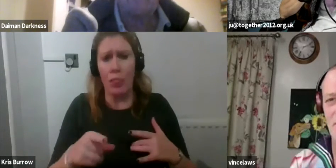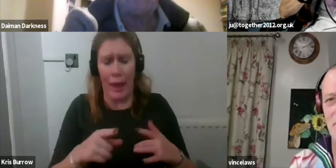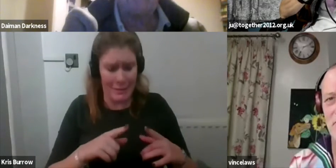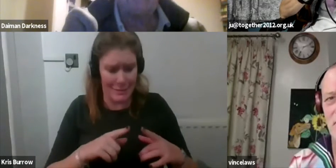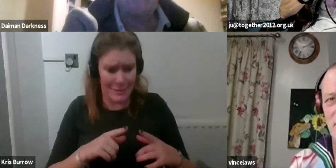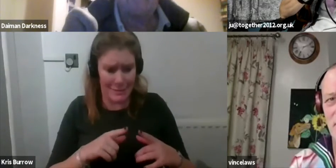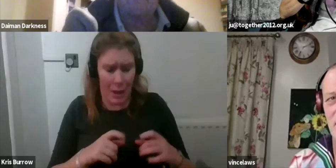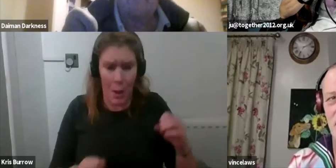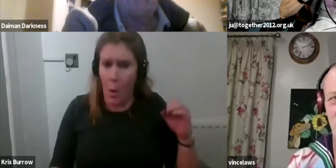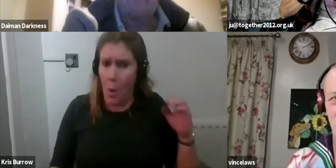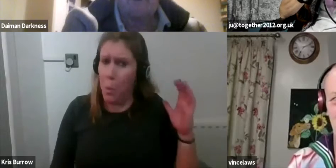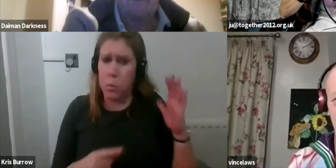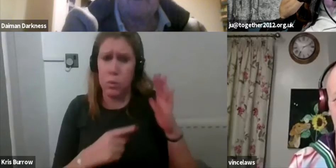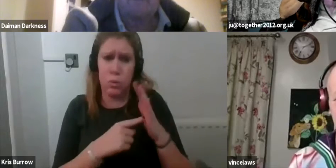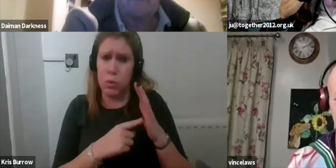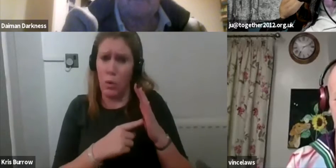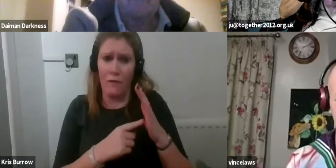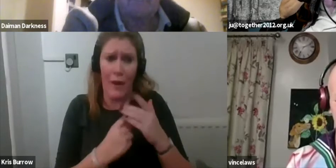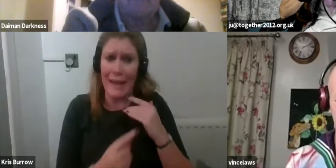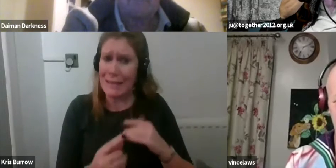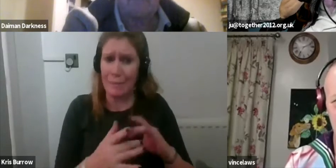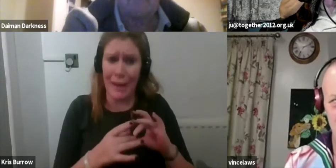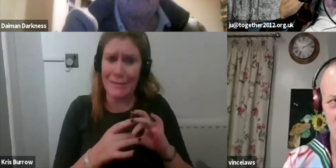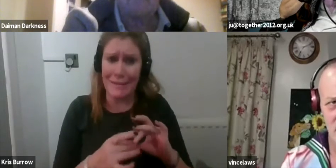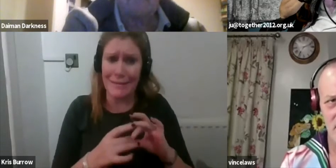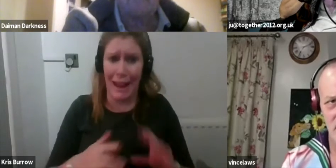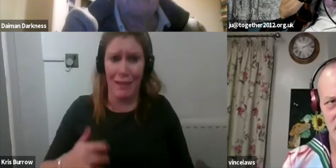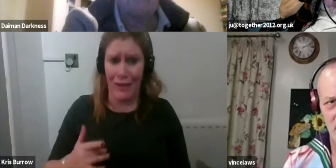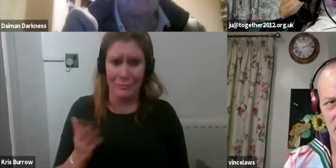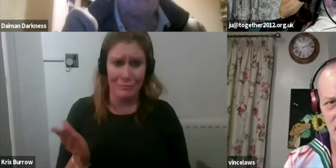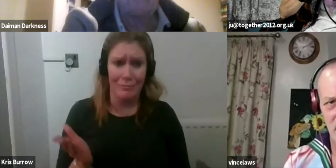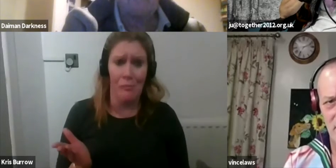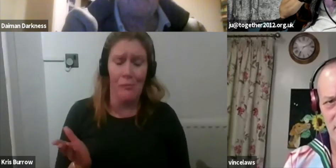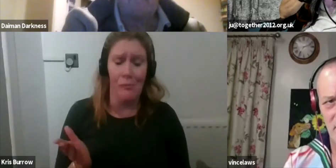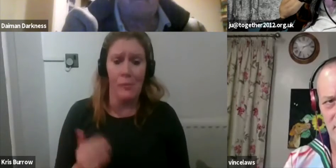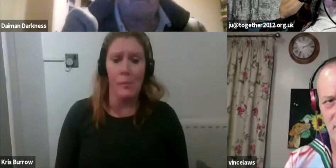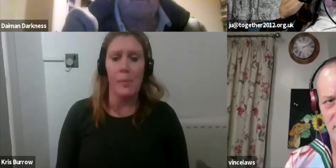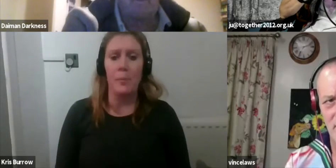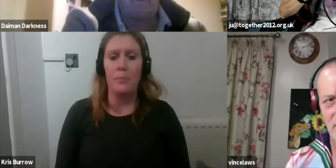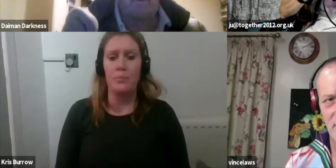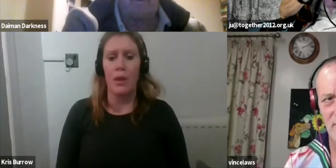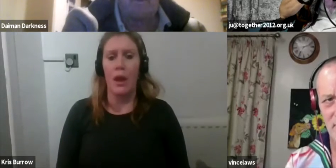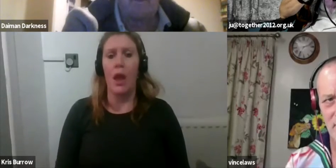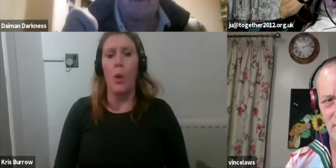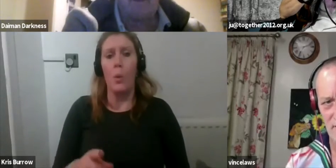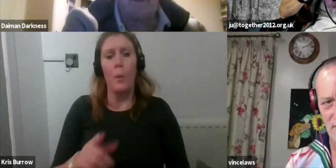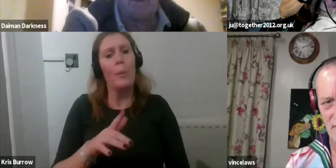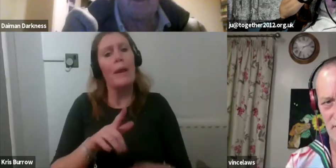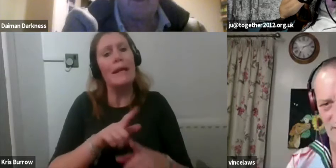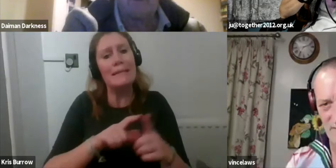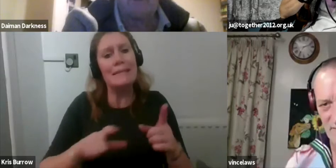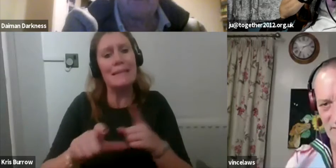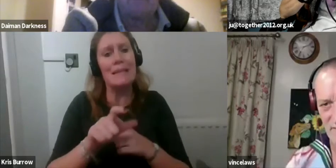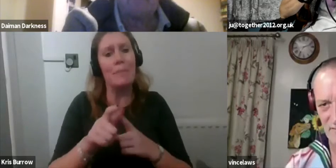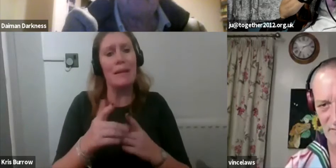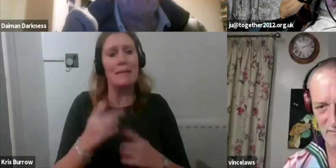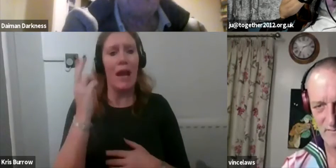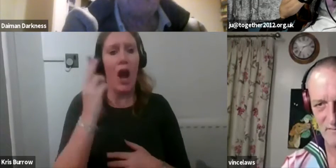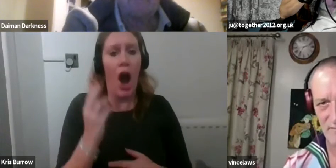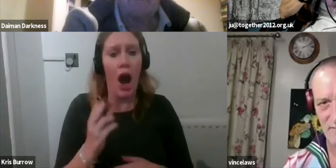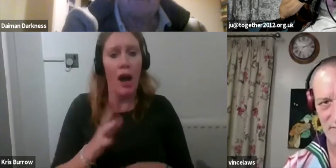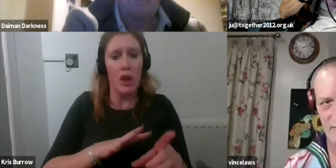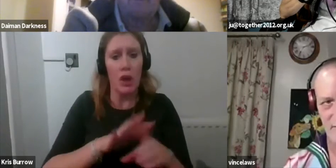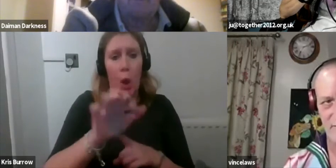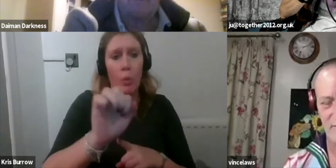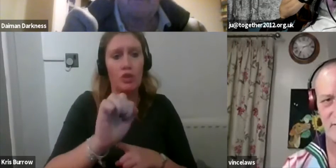At Together, we always say we're disability arts, culture, and human rights organisation.